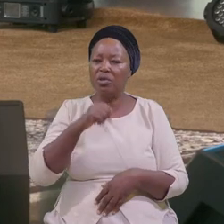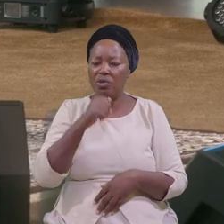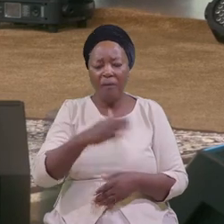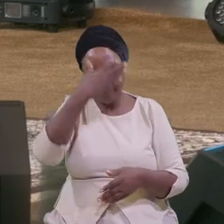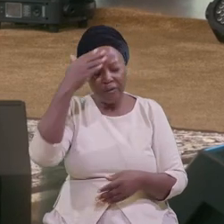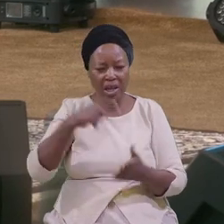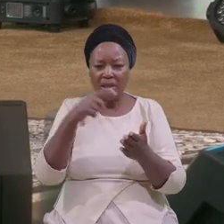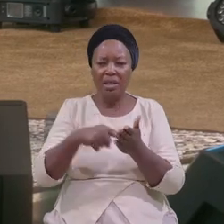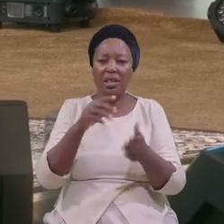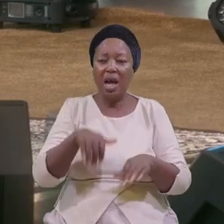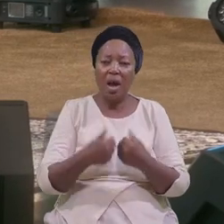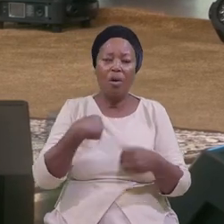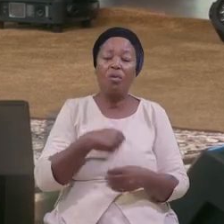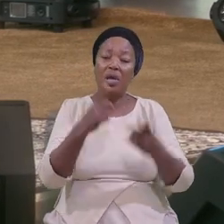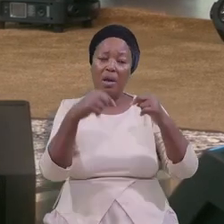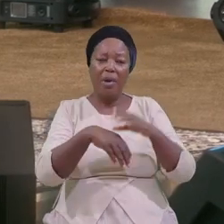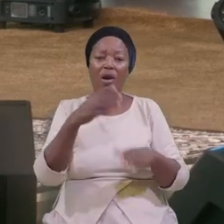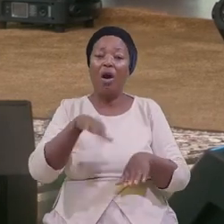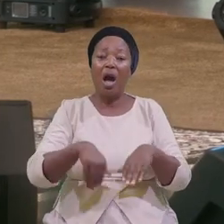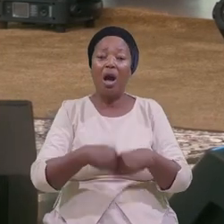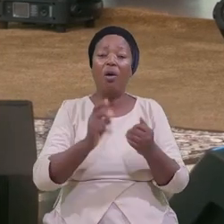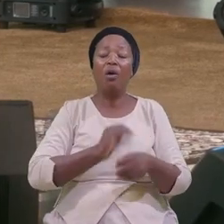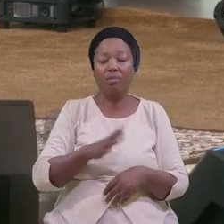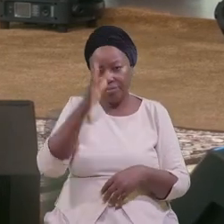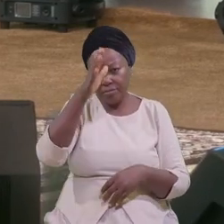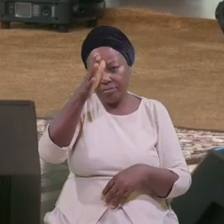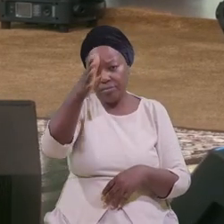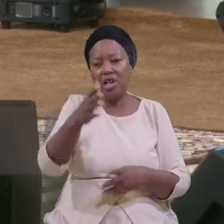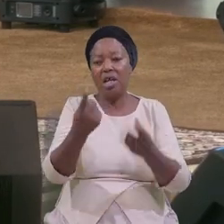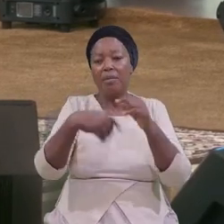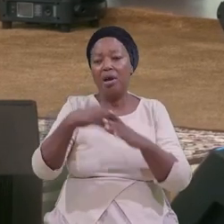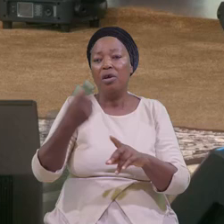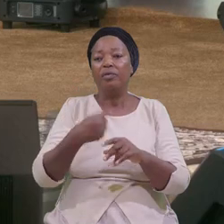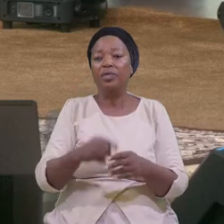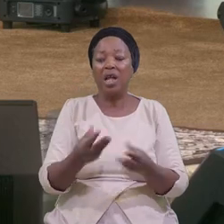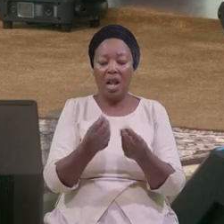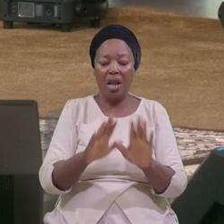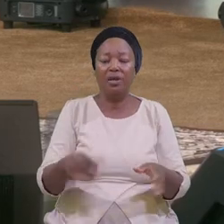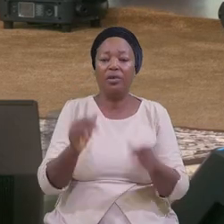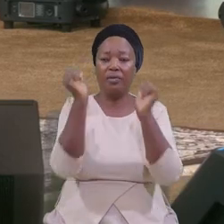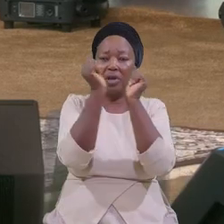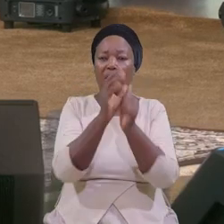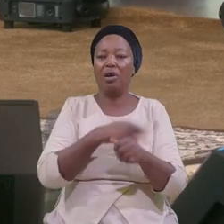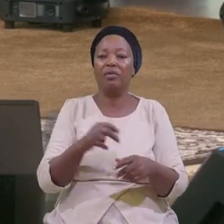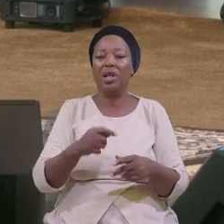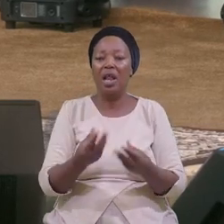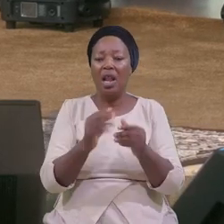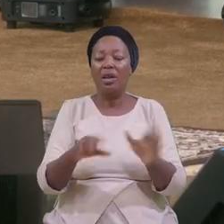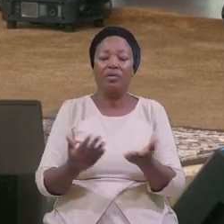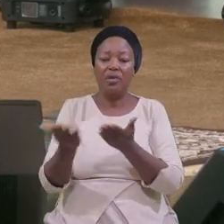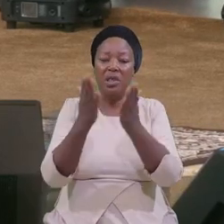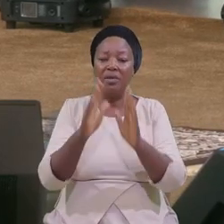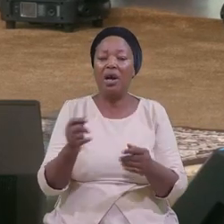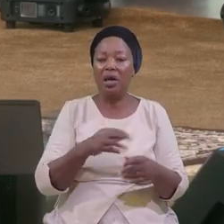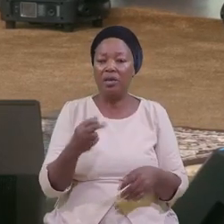out. Our forefathers came out of the land of captivity, of the land of slavery, and of the land